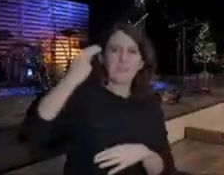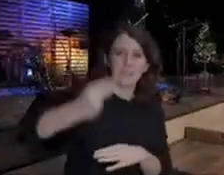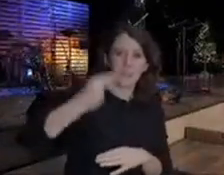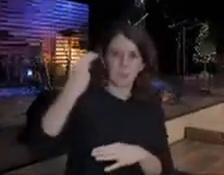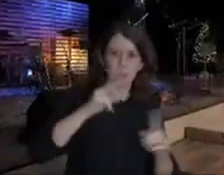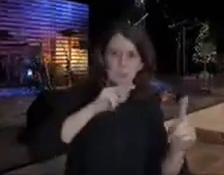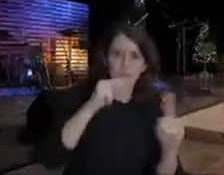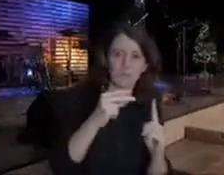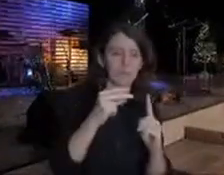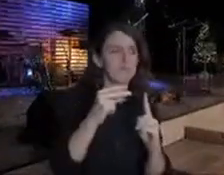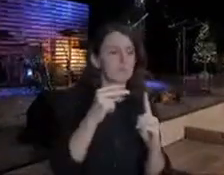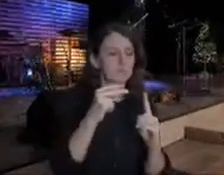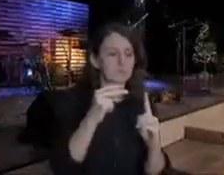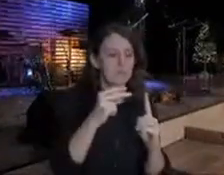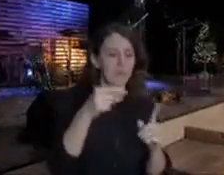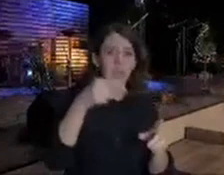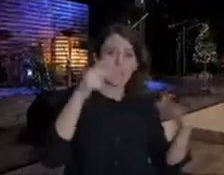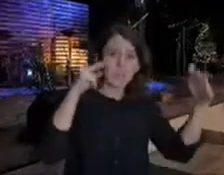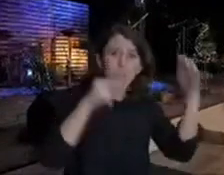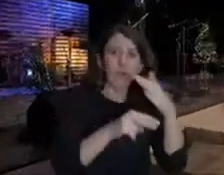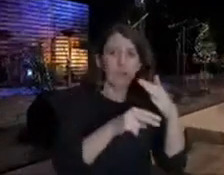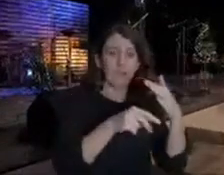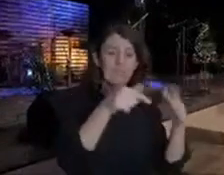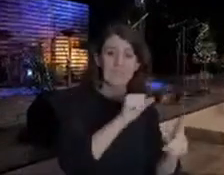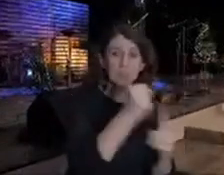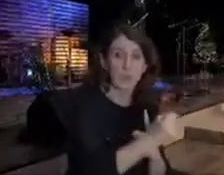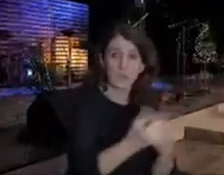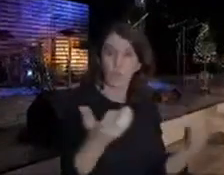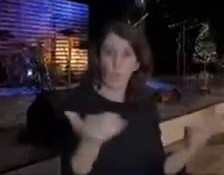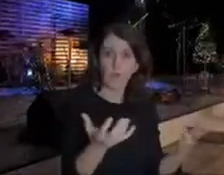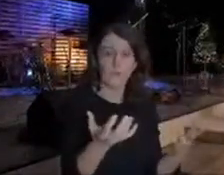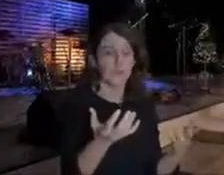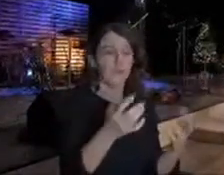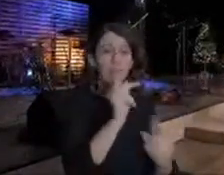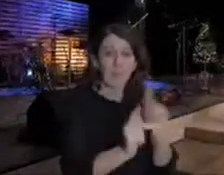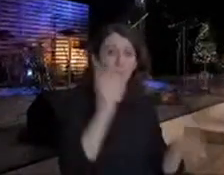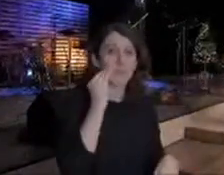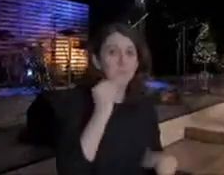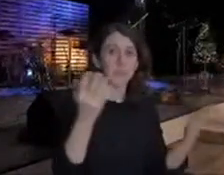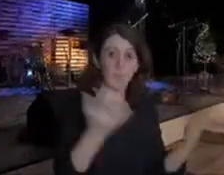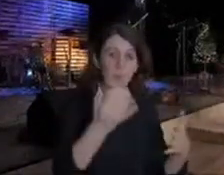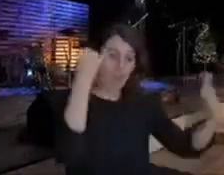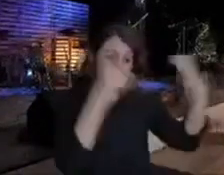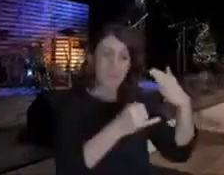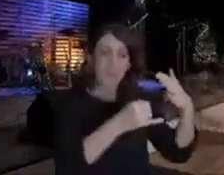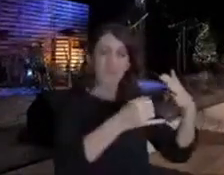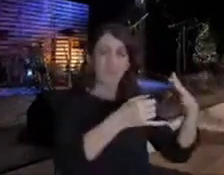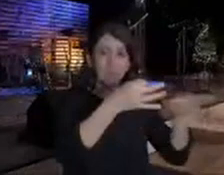lens. What was this prophecy spoken into? Where were these people? Who was Isaiah speaking